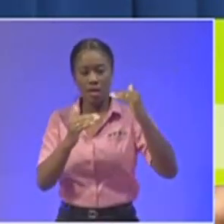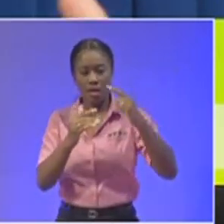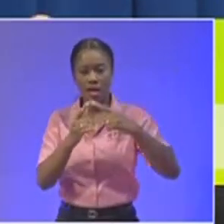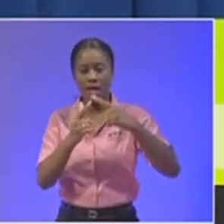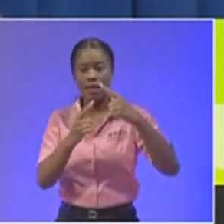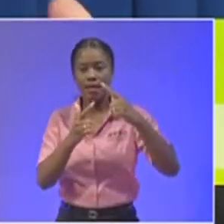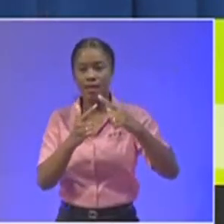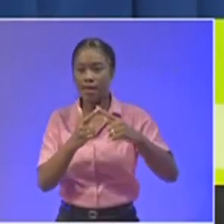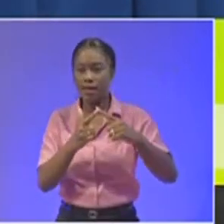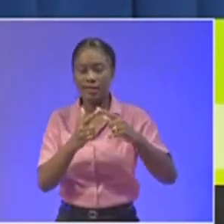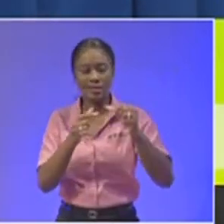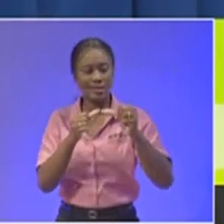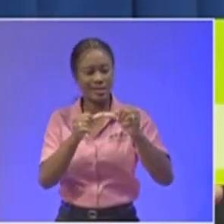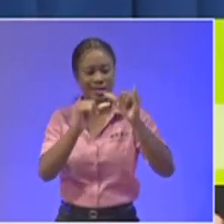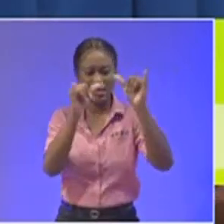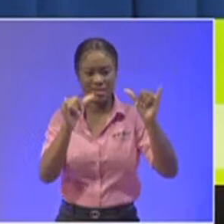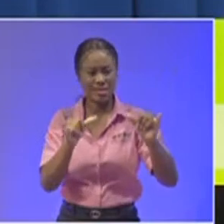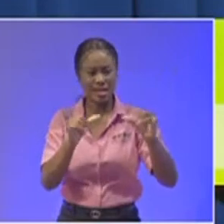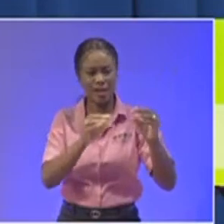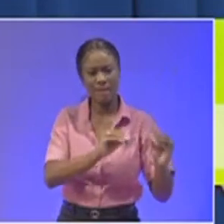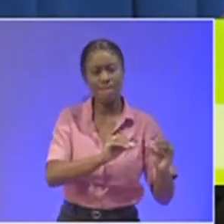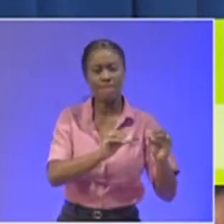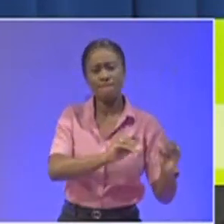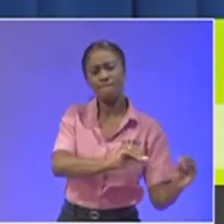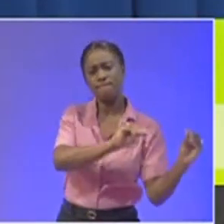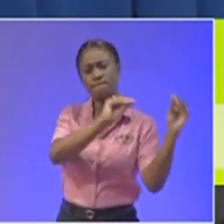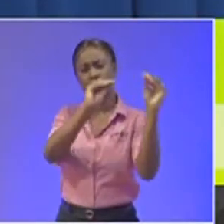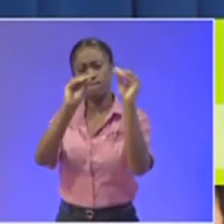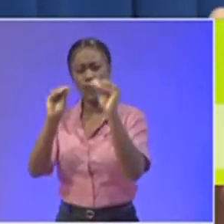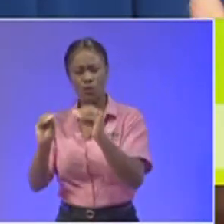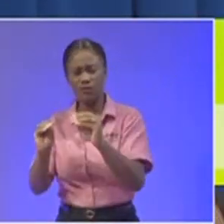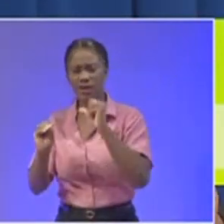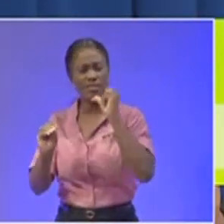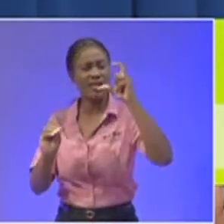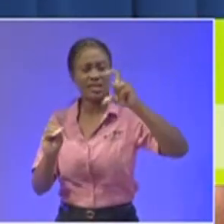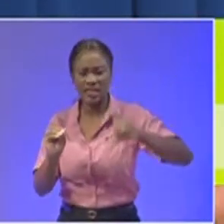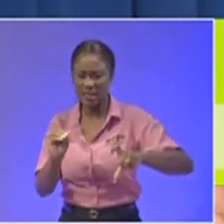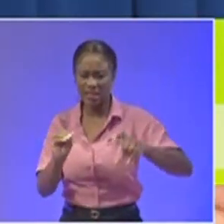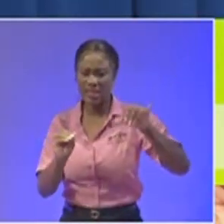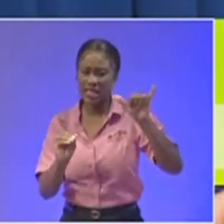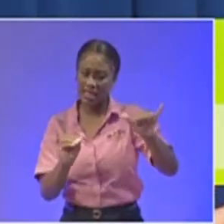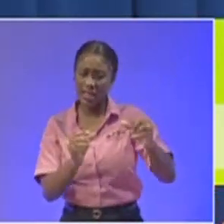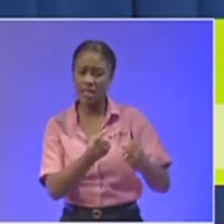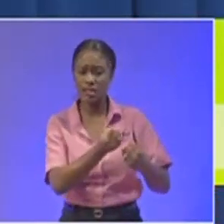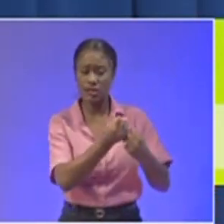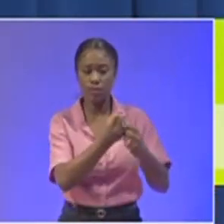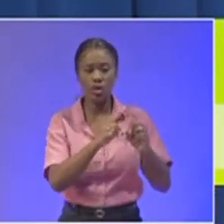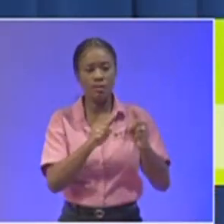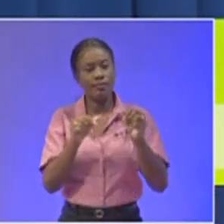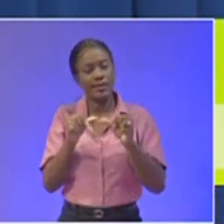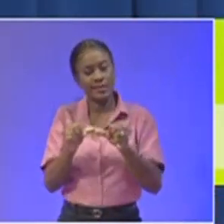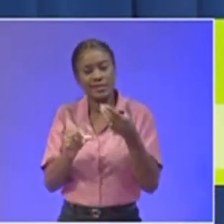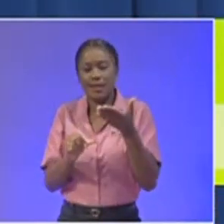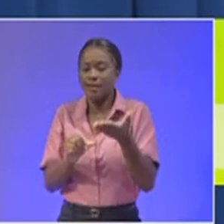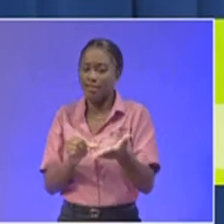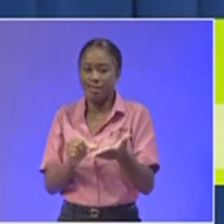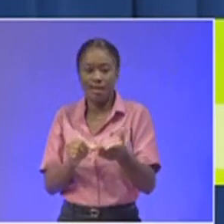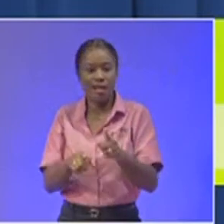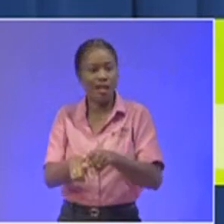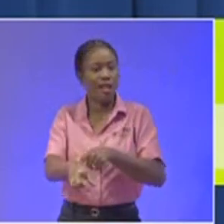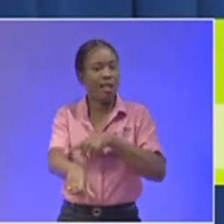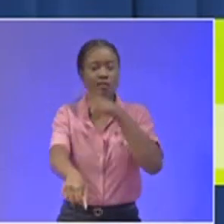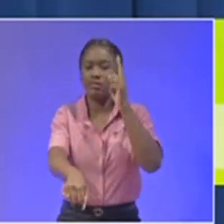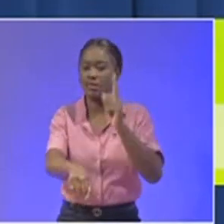they should have been out of that back into the regular classroom. They don't need this anymore, but they're still in there because they've been labeled sometimes. So